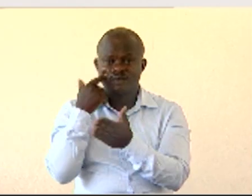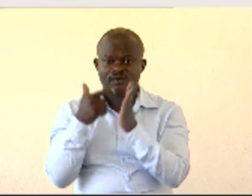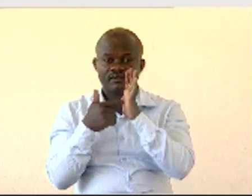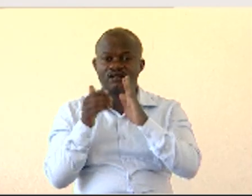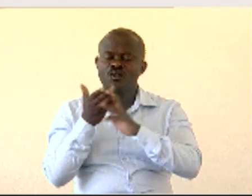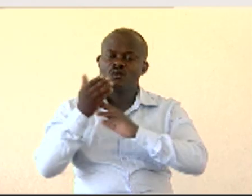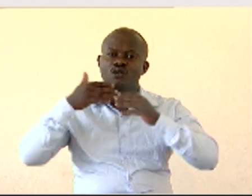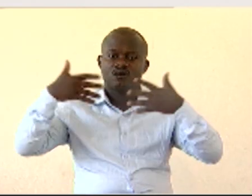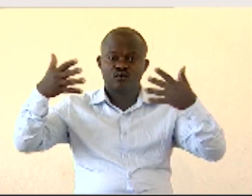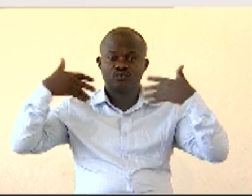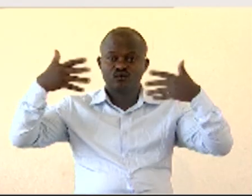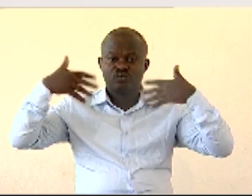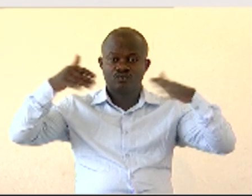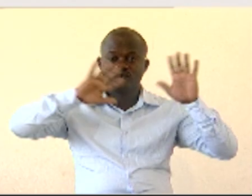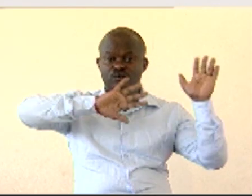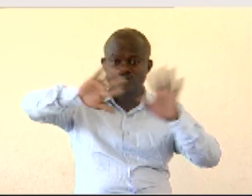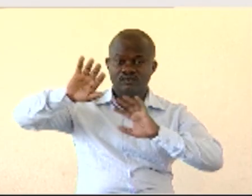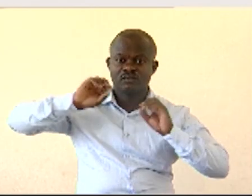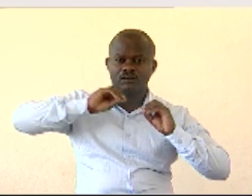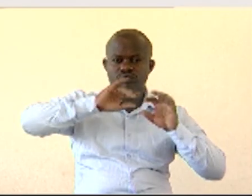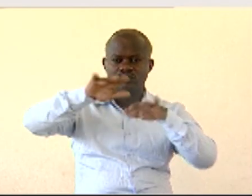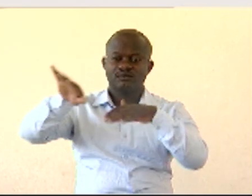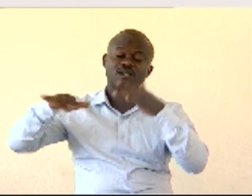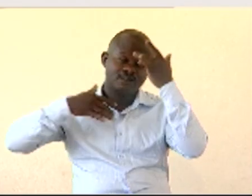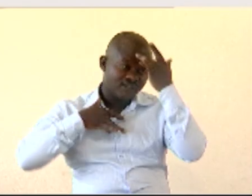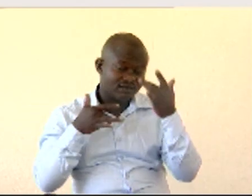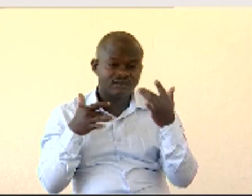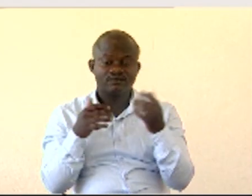through air? An airborne disease.